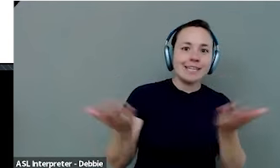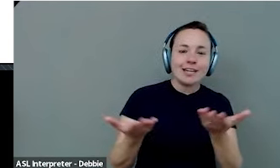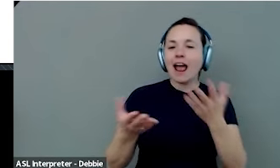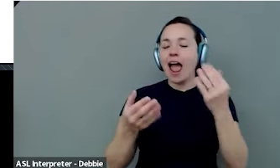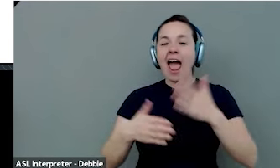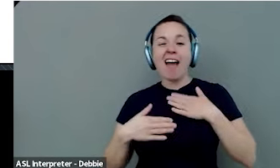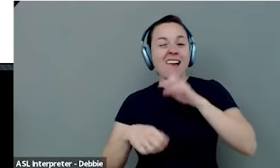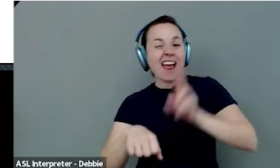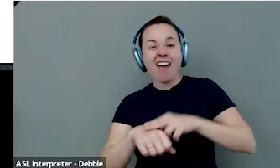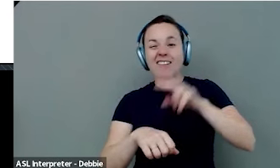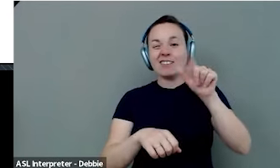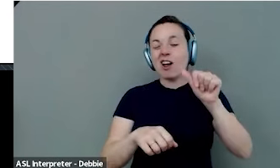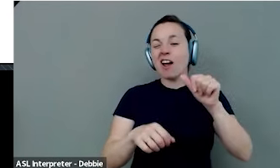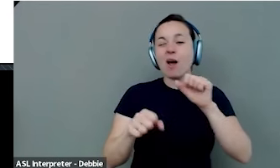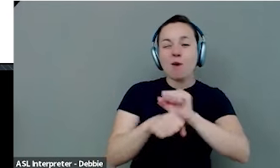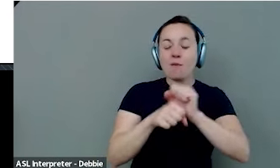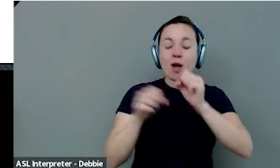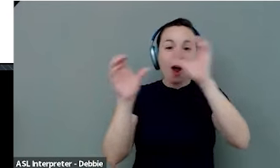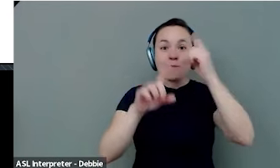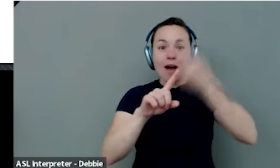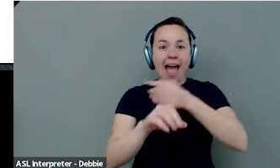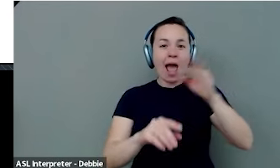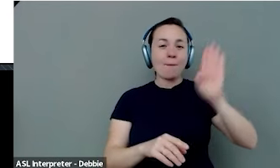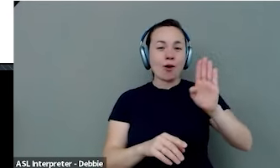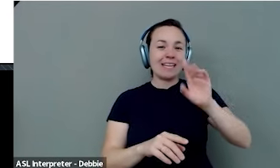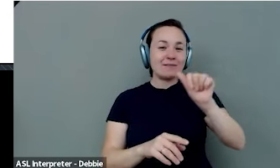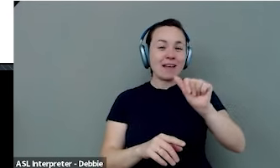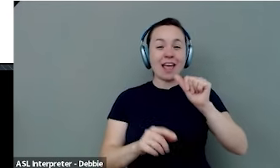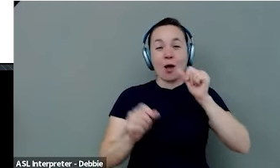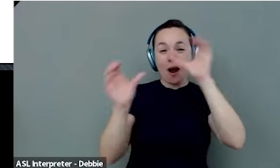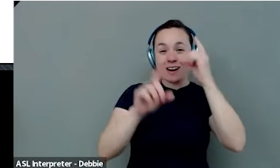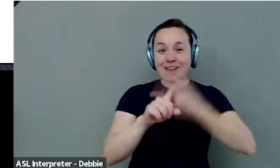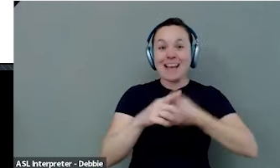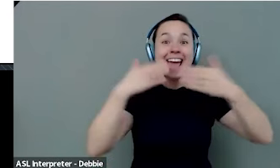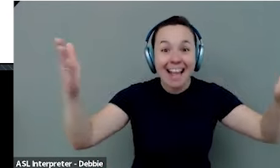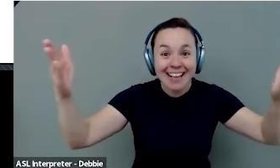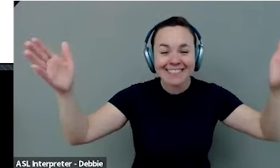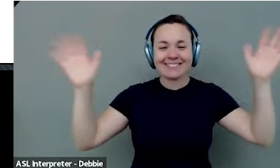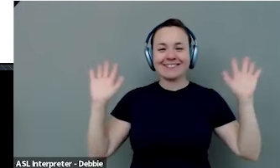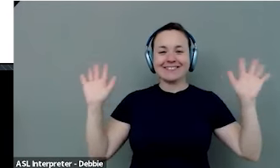National Disability Employment Awareness Month and Berkeley Disability Awareness Month. Thank you.